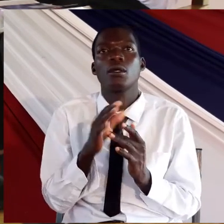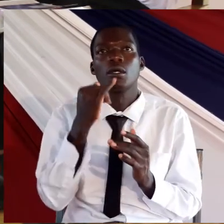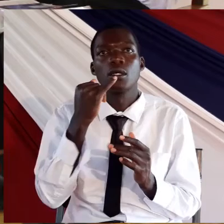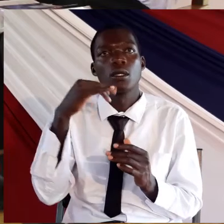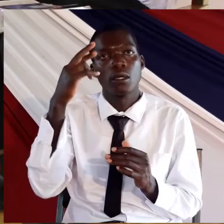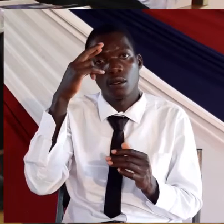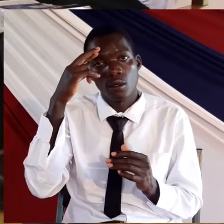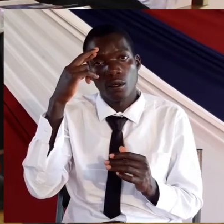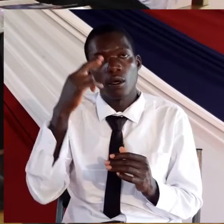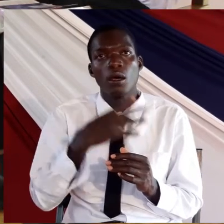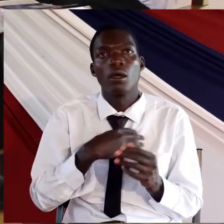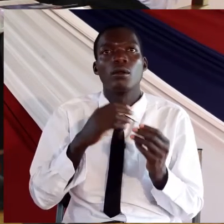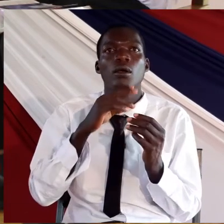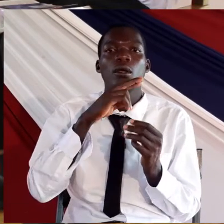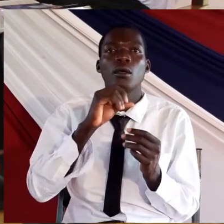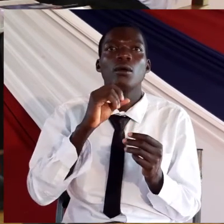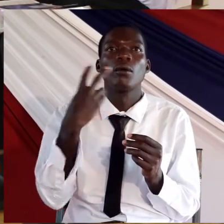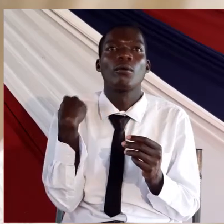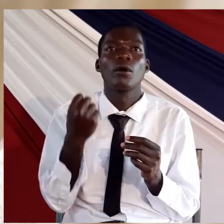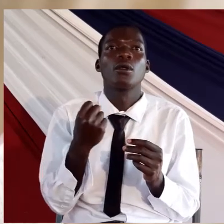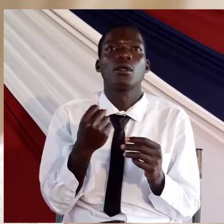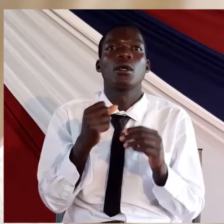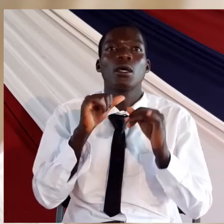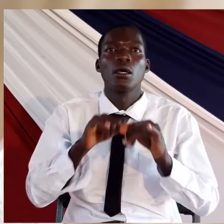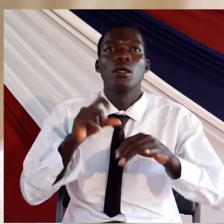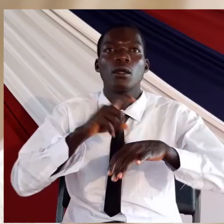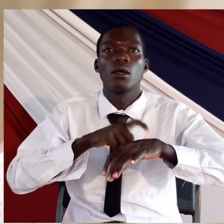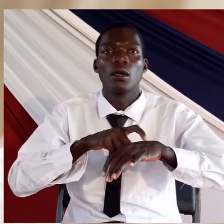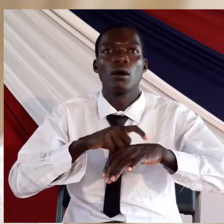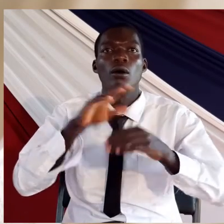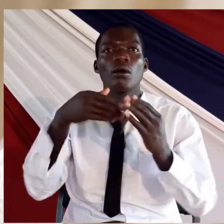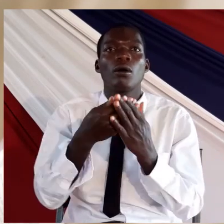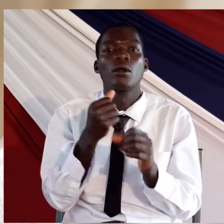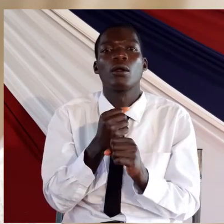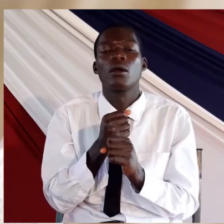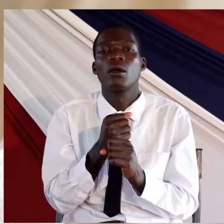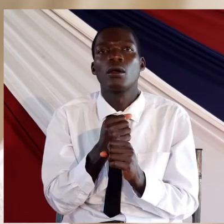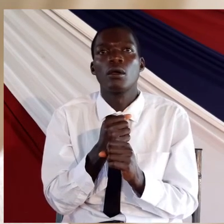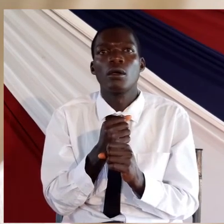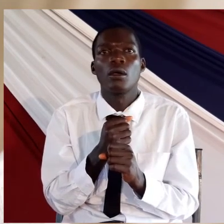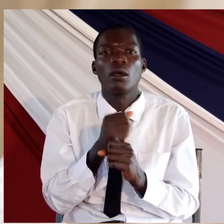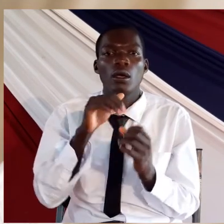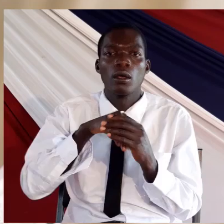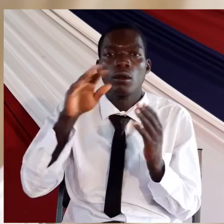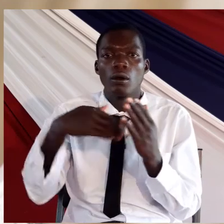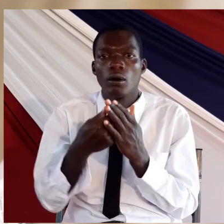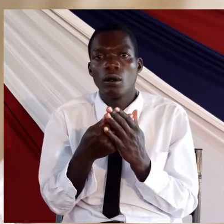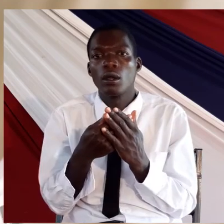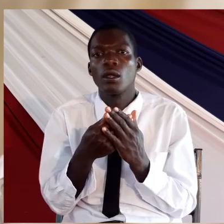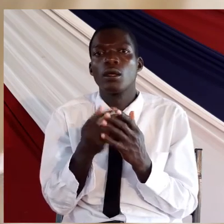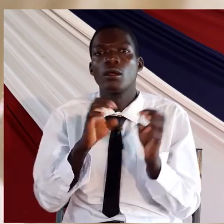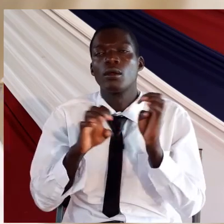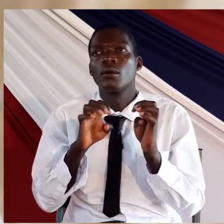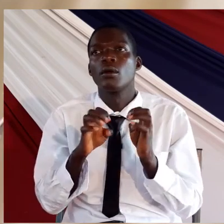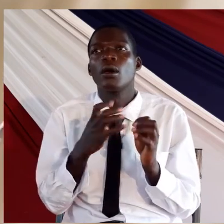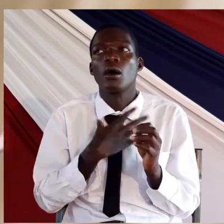his source? He was inspired. Paul does the same. And all the other writers.